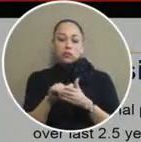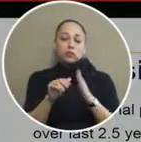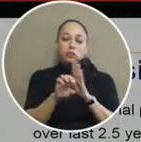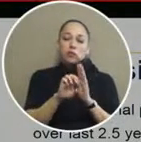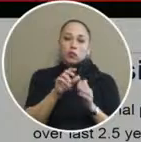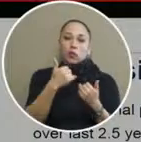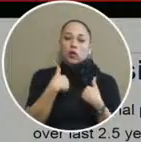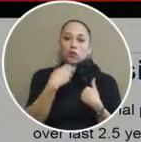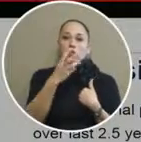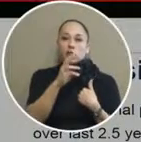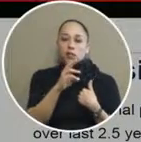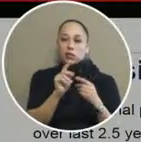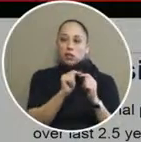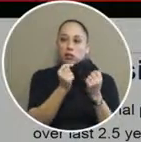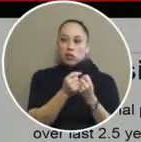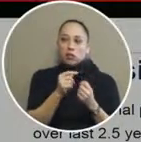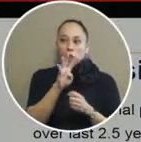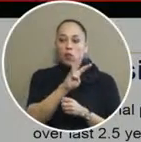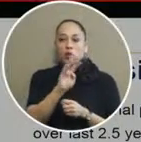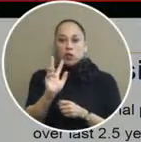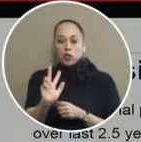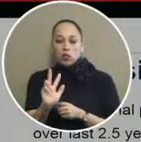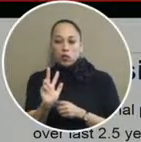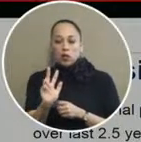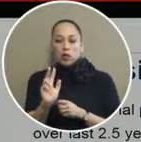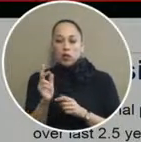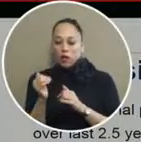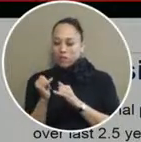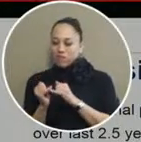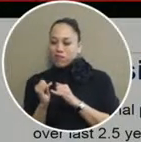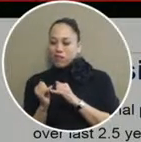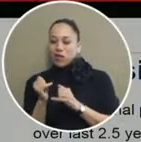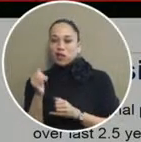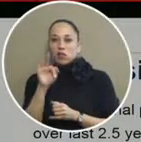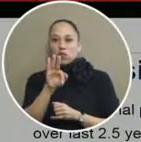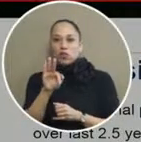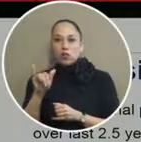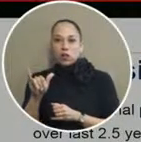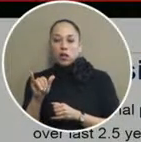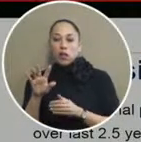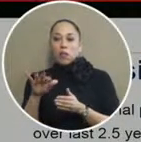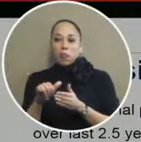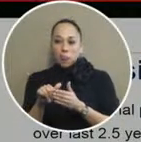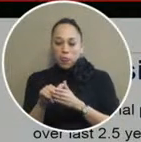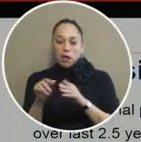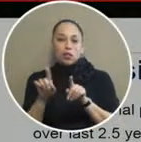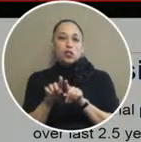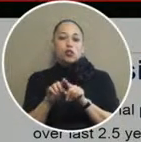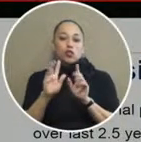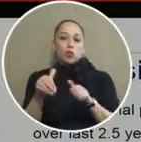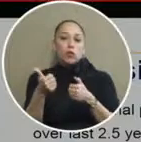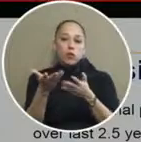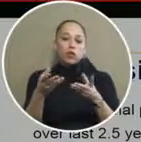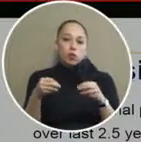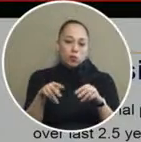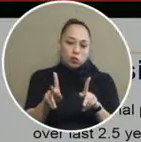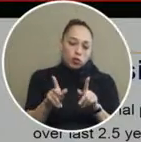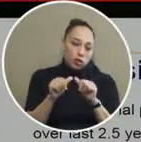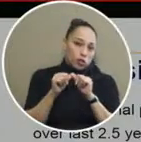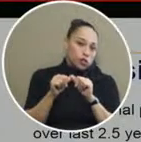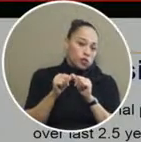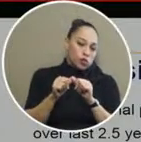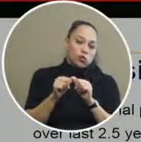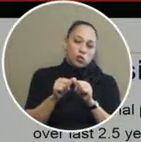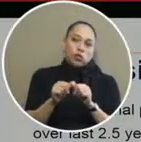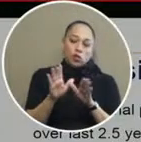had 16 in FY15 to 43 this last fiscal year. So those assignments also provide the opportunity to continue